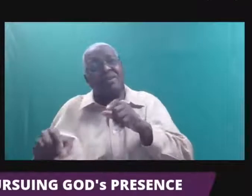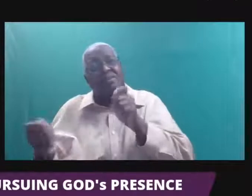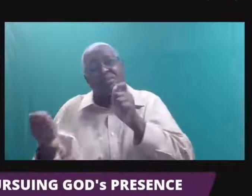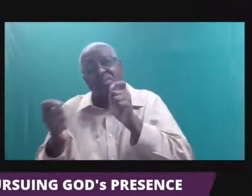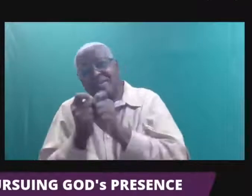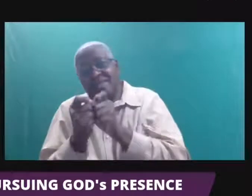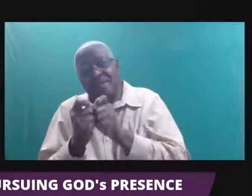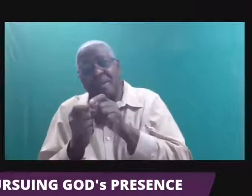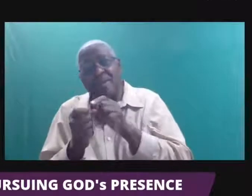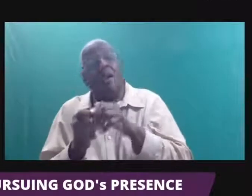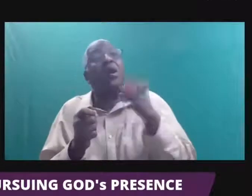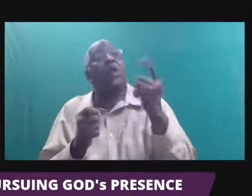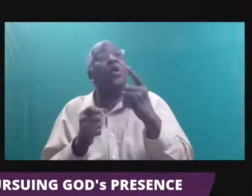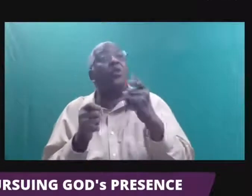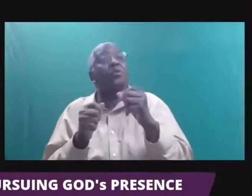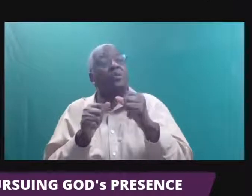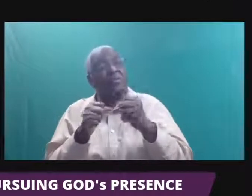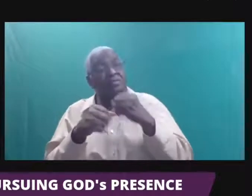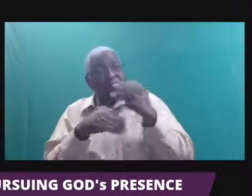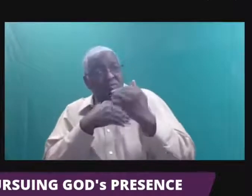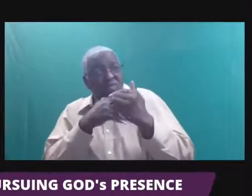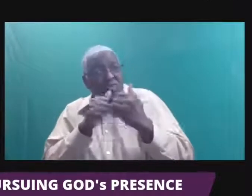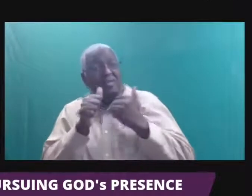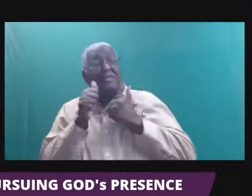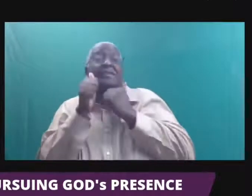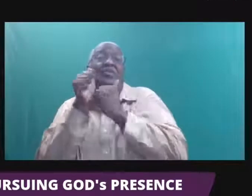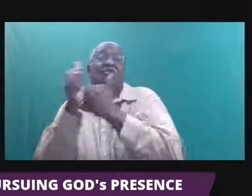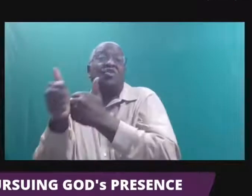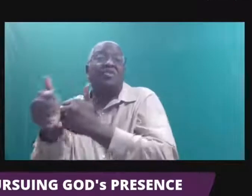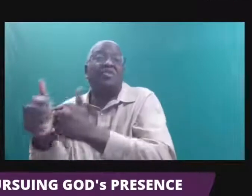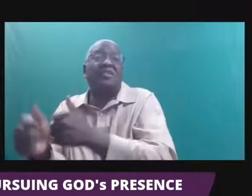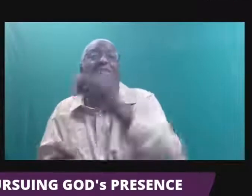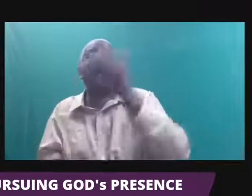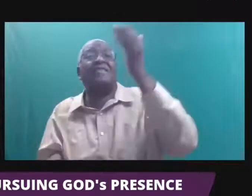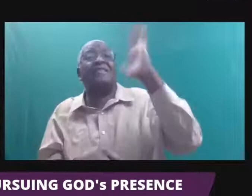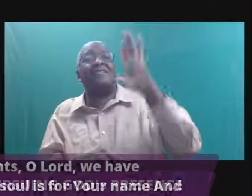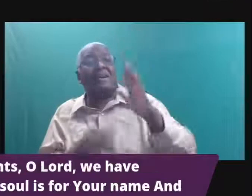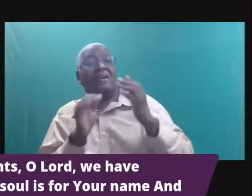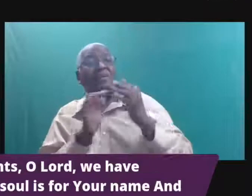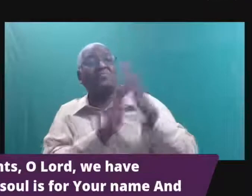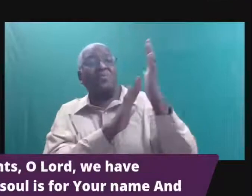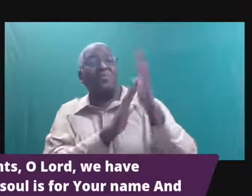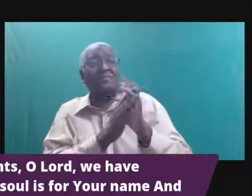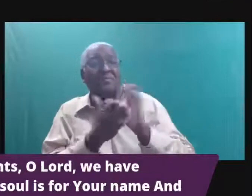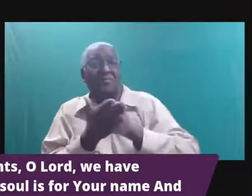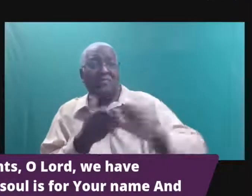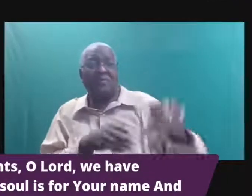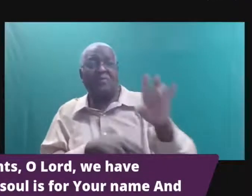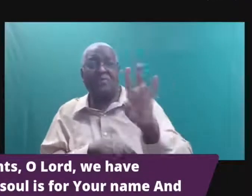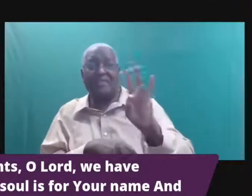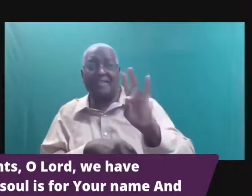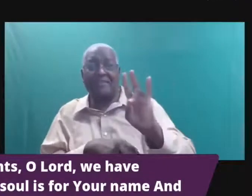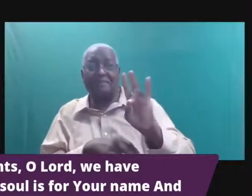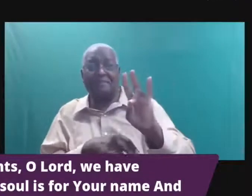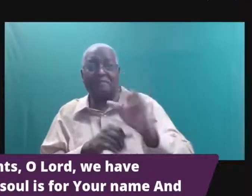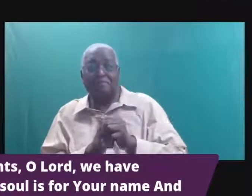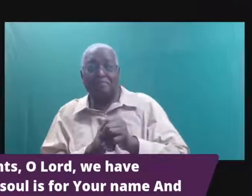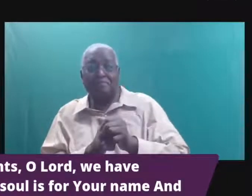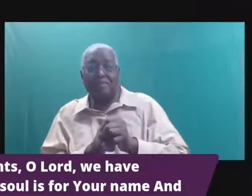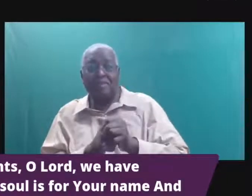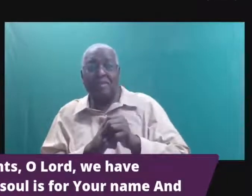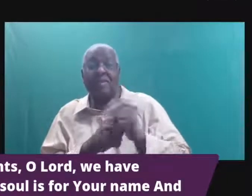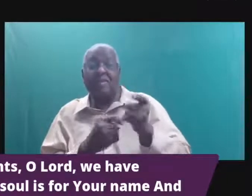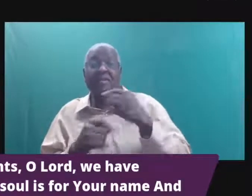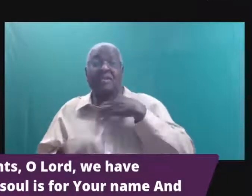pursuing God's presence. When I make up my mind, I'm particular. Look at what it said. Look at verse 8b says this. It says, look, the